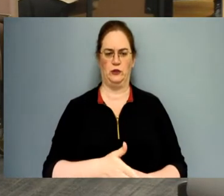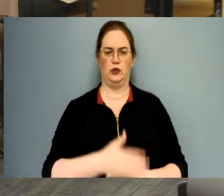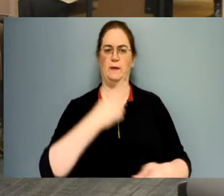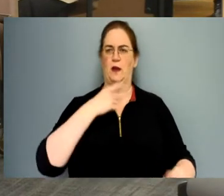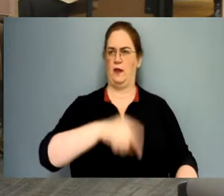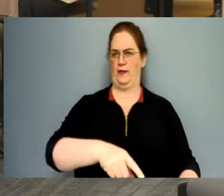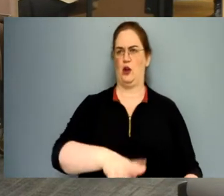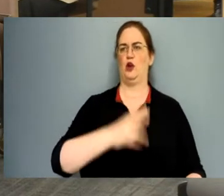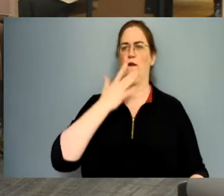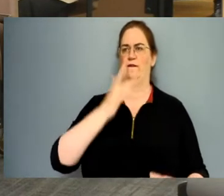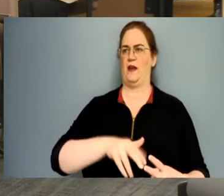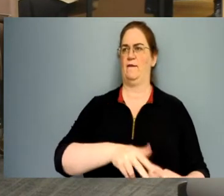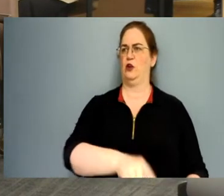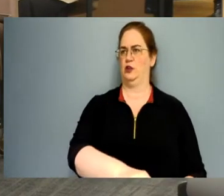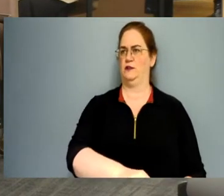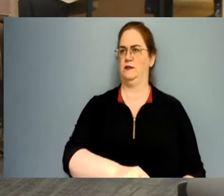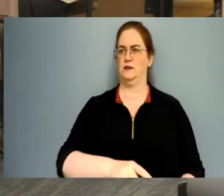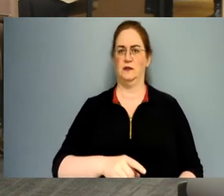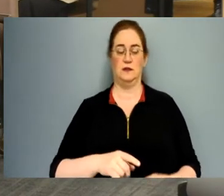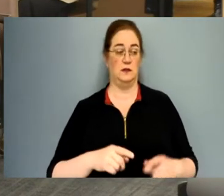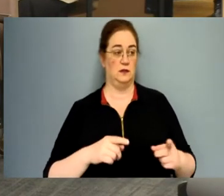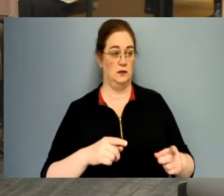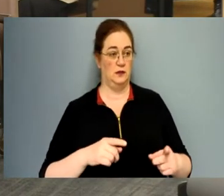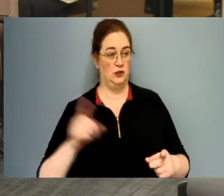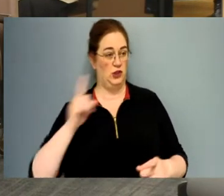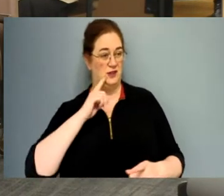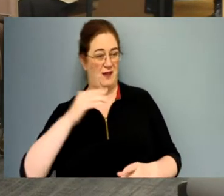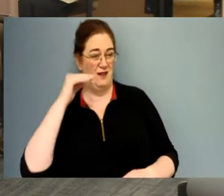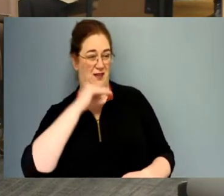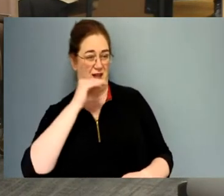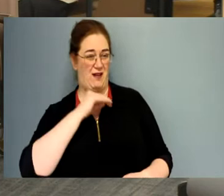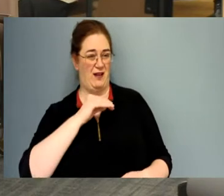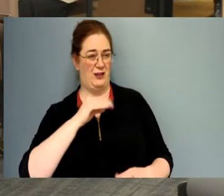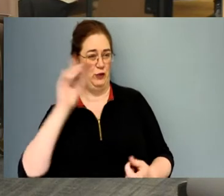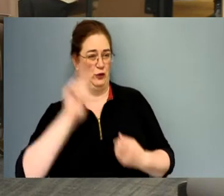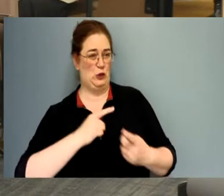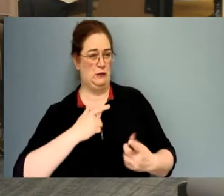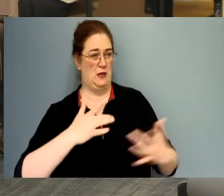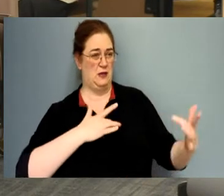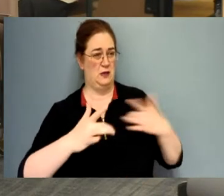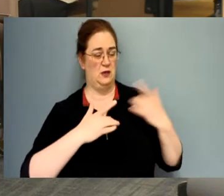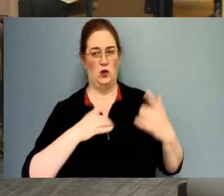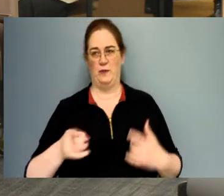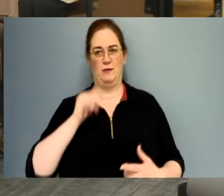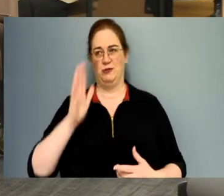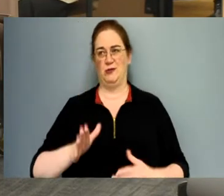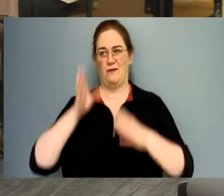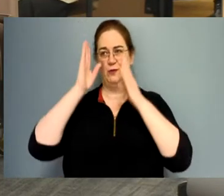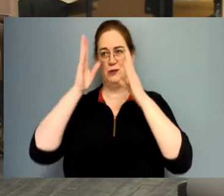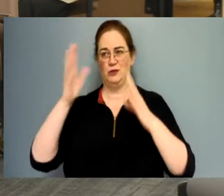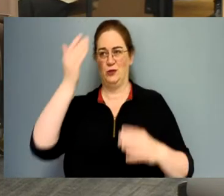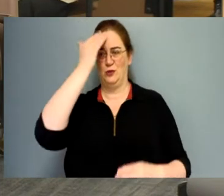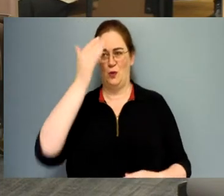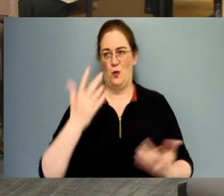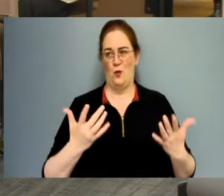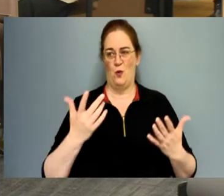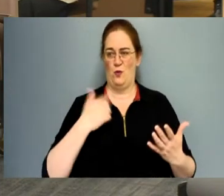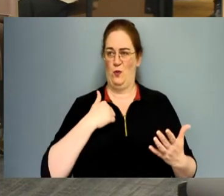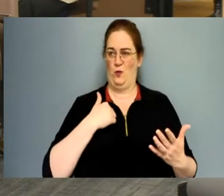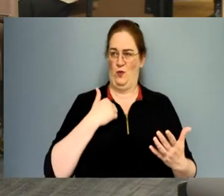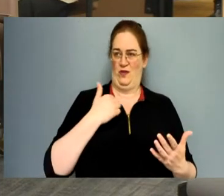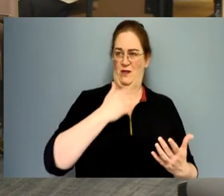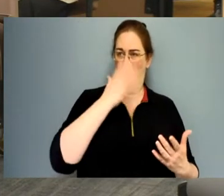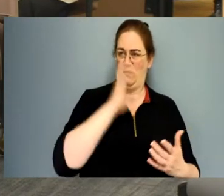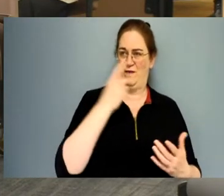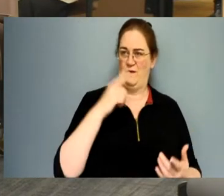were my favorites, child. Did she craft her lie to ease the trouble on my face, or had she never paid enough attention to know the difference? That